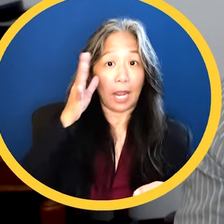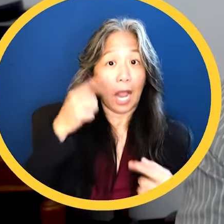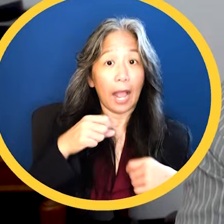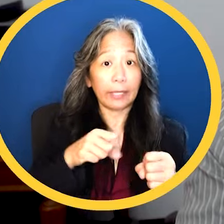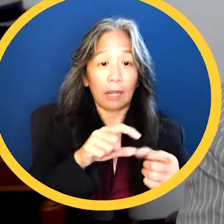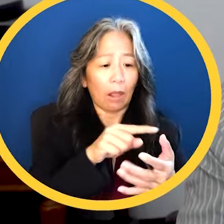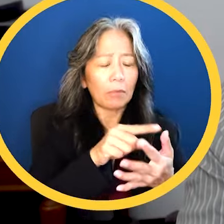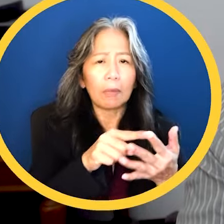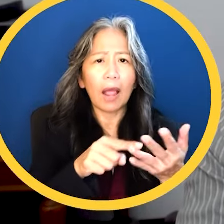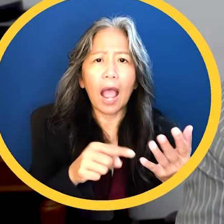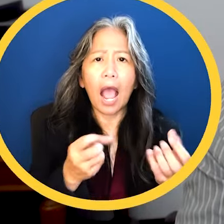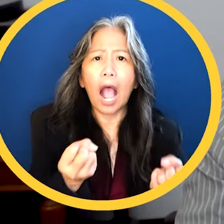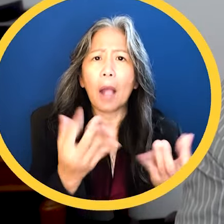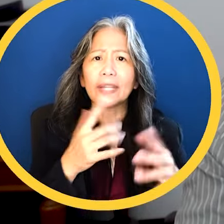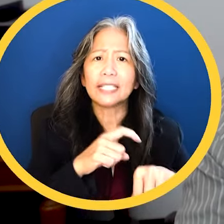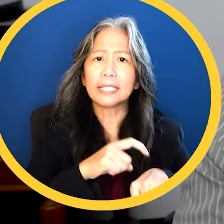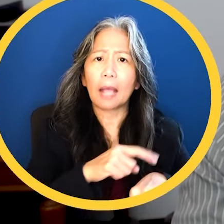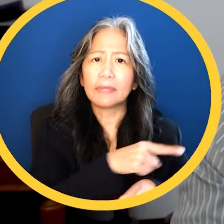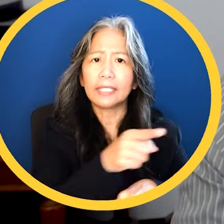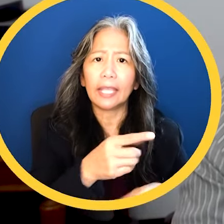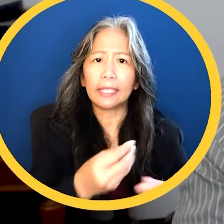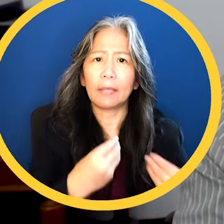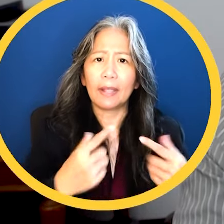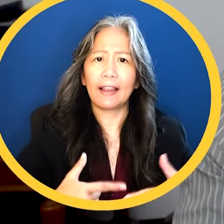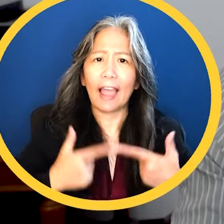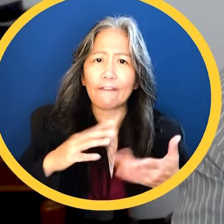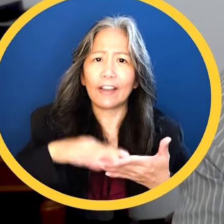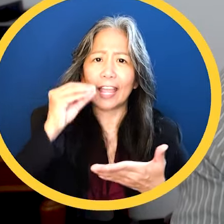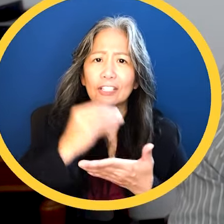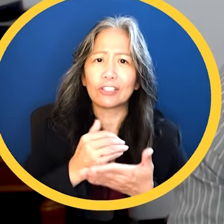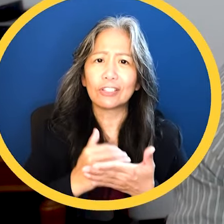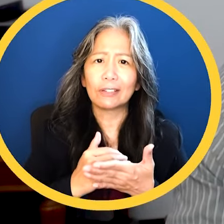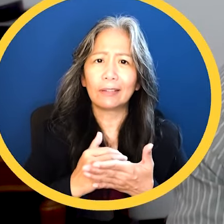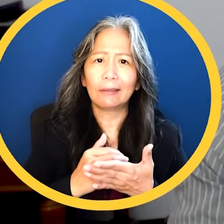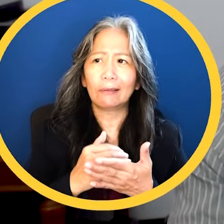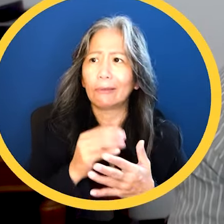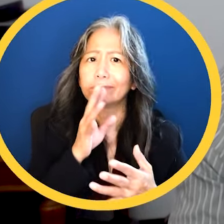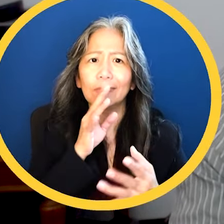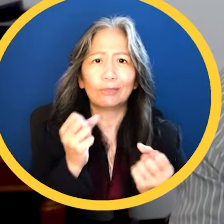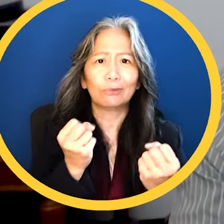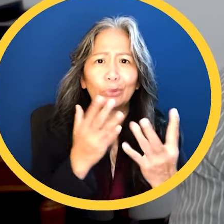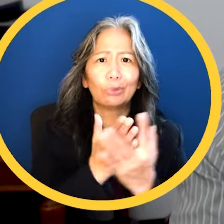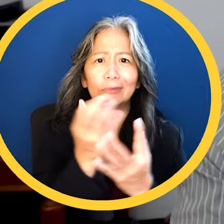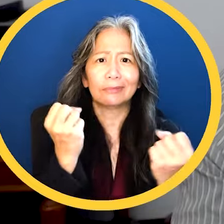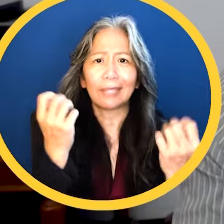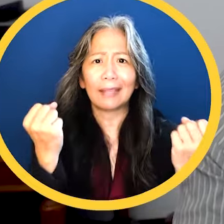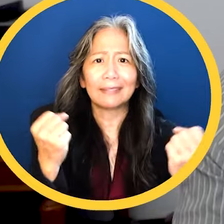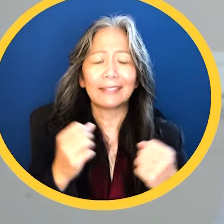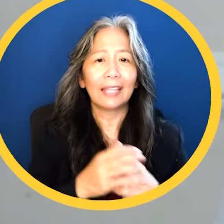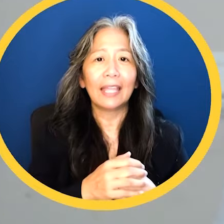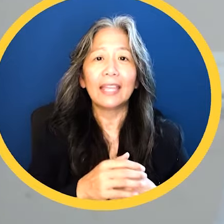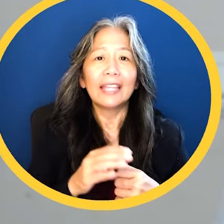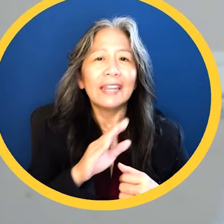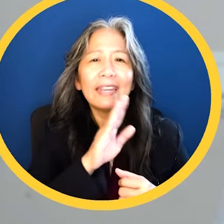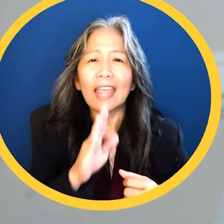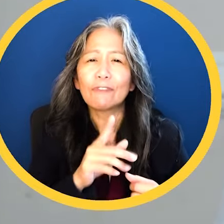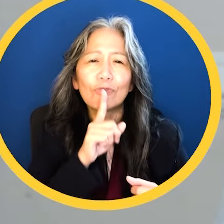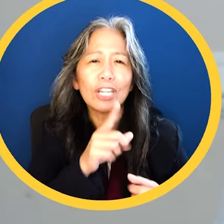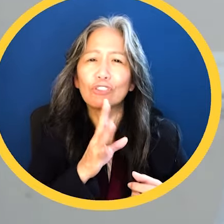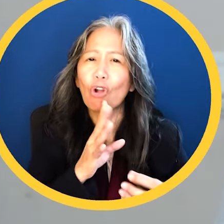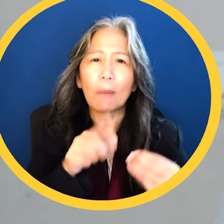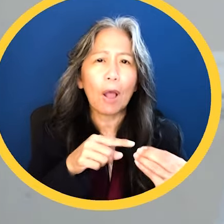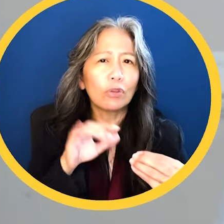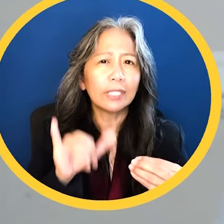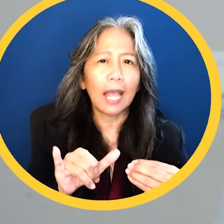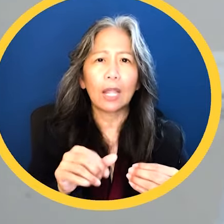count on my hand how many times they actually gave us life lessons verbally or through sign language. They never really talked about it